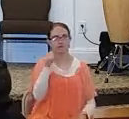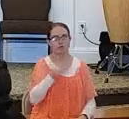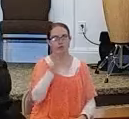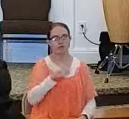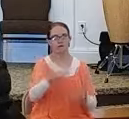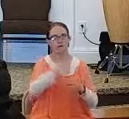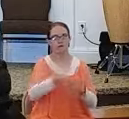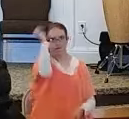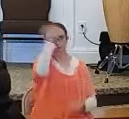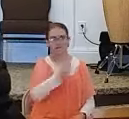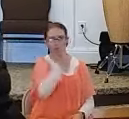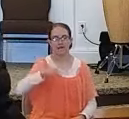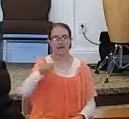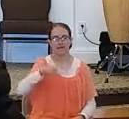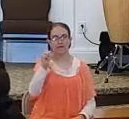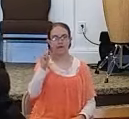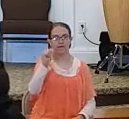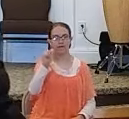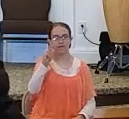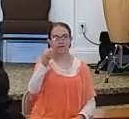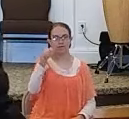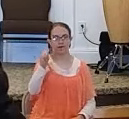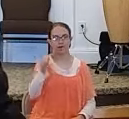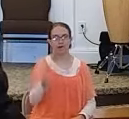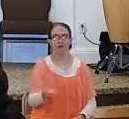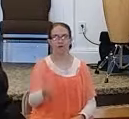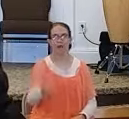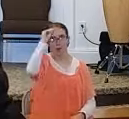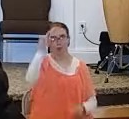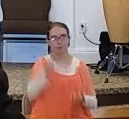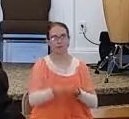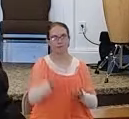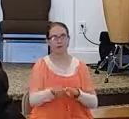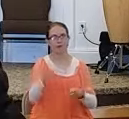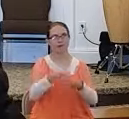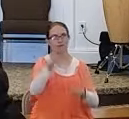named Mary, one was named Martha, and they had a brother named Lazarus.